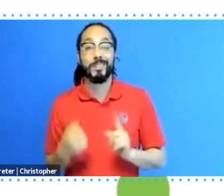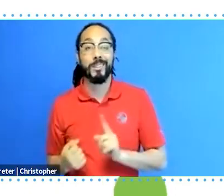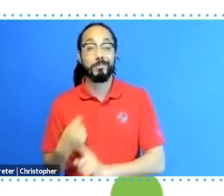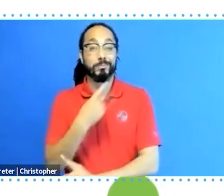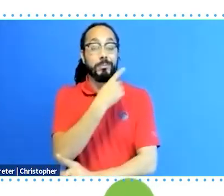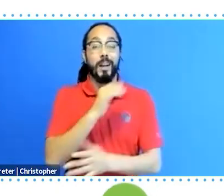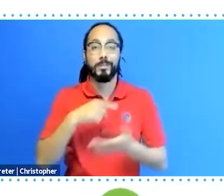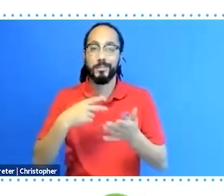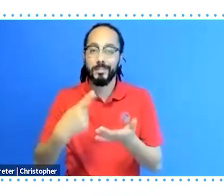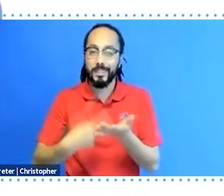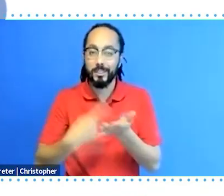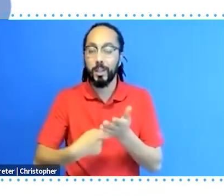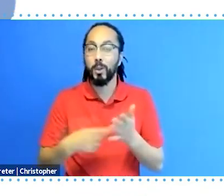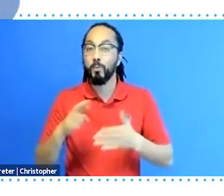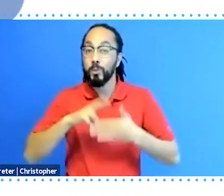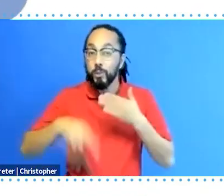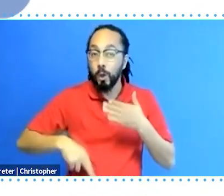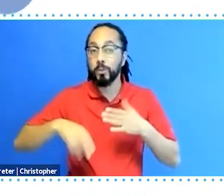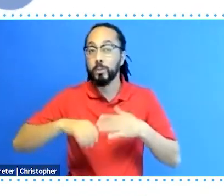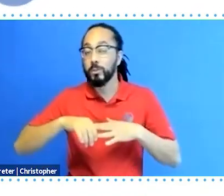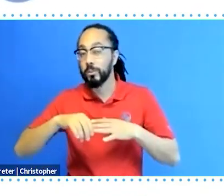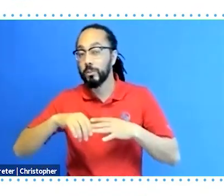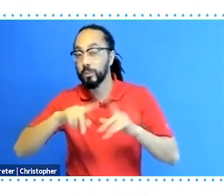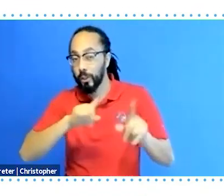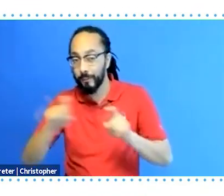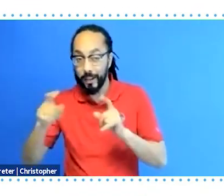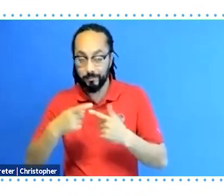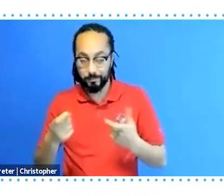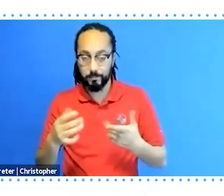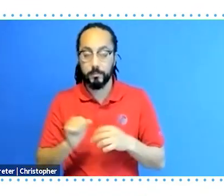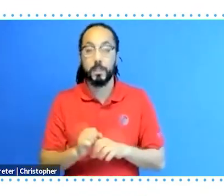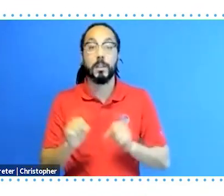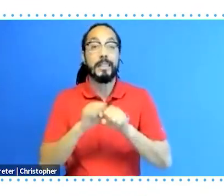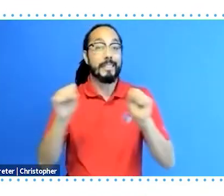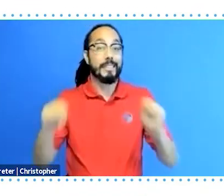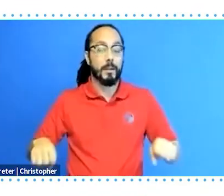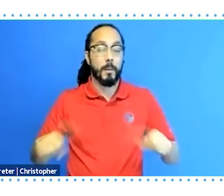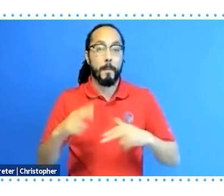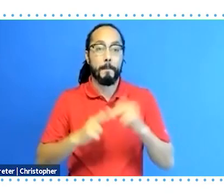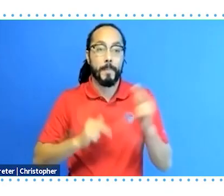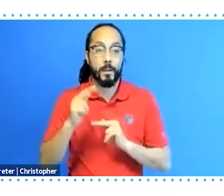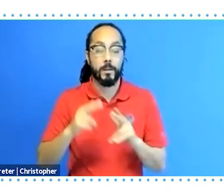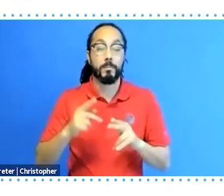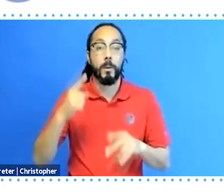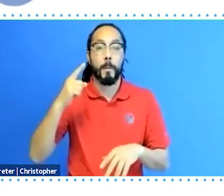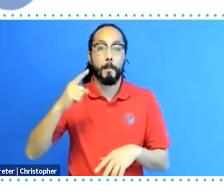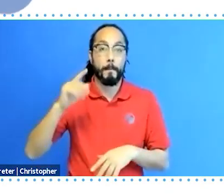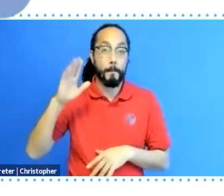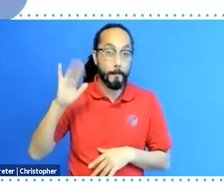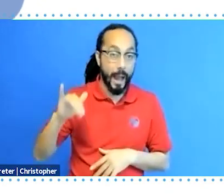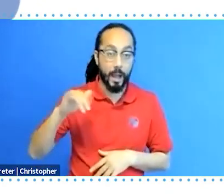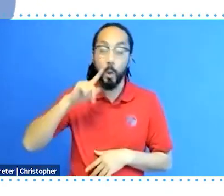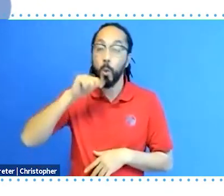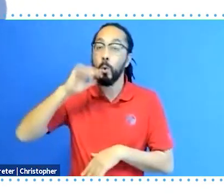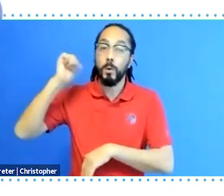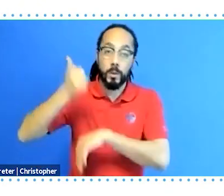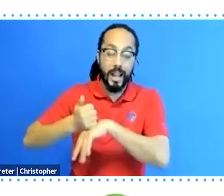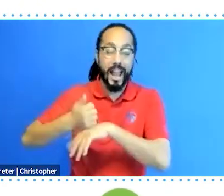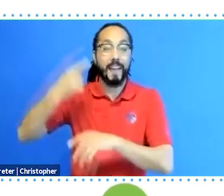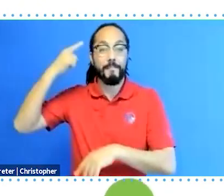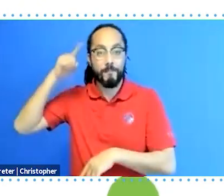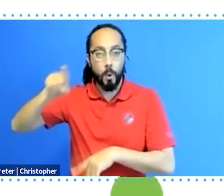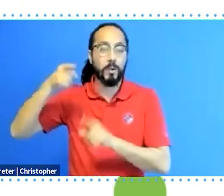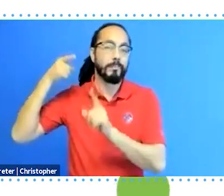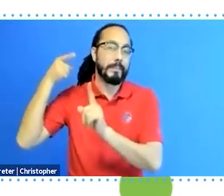results from the survey is that the system was built by and for particular groups of people. Mm-hmm.